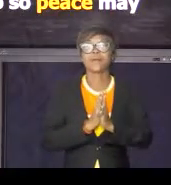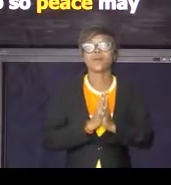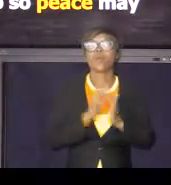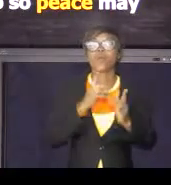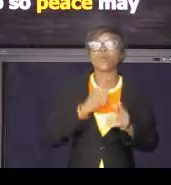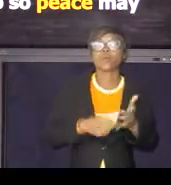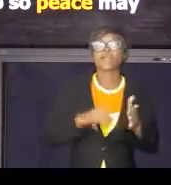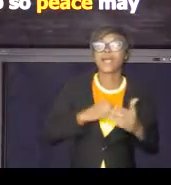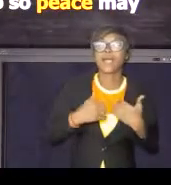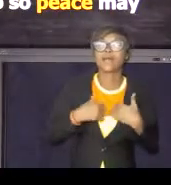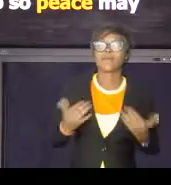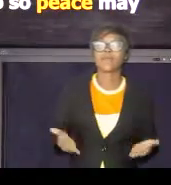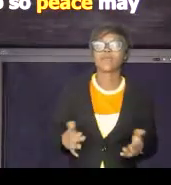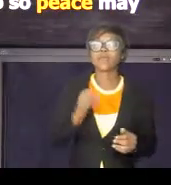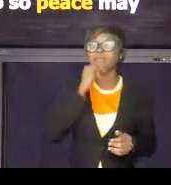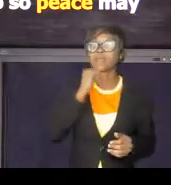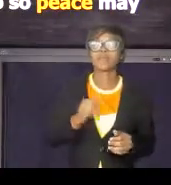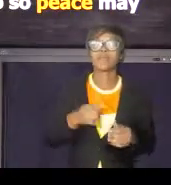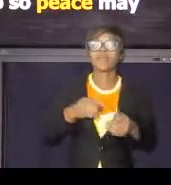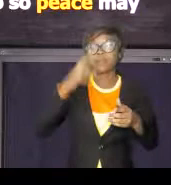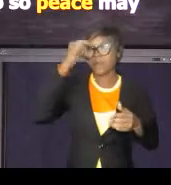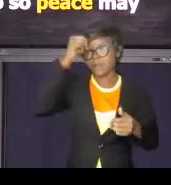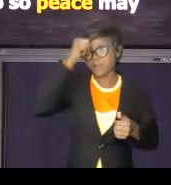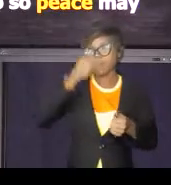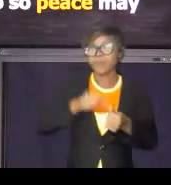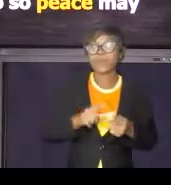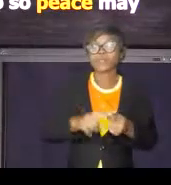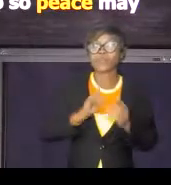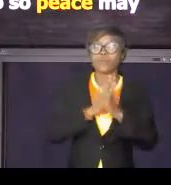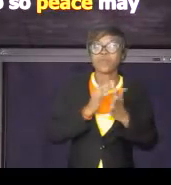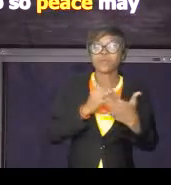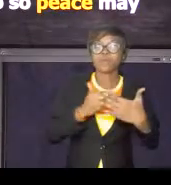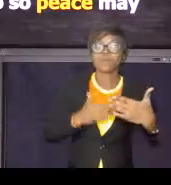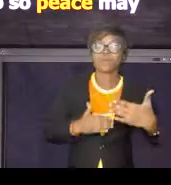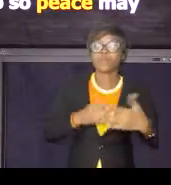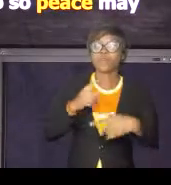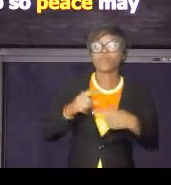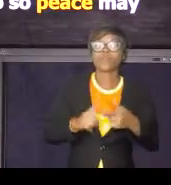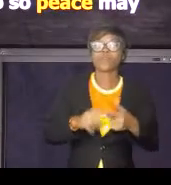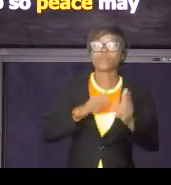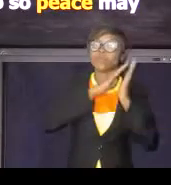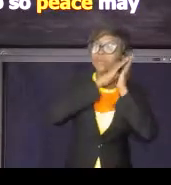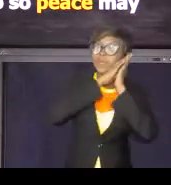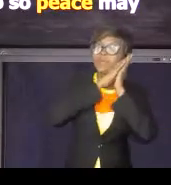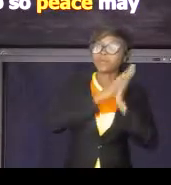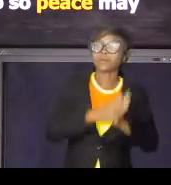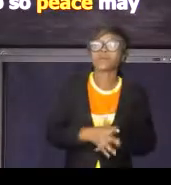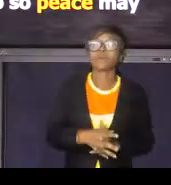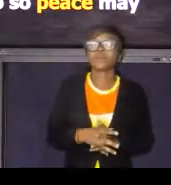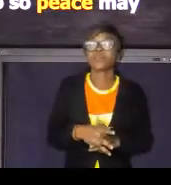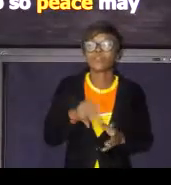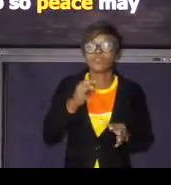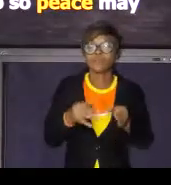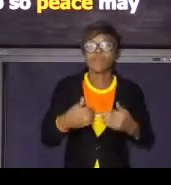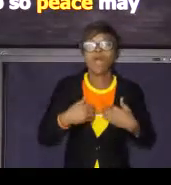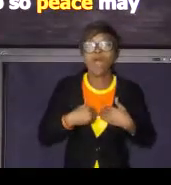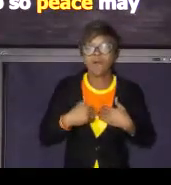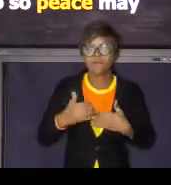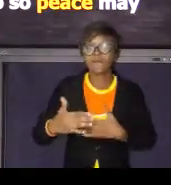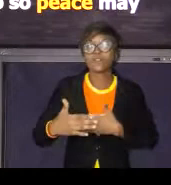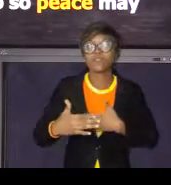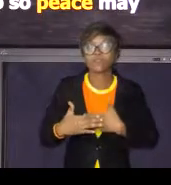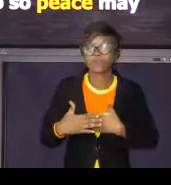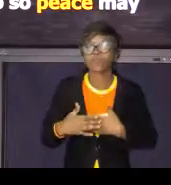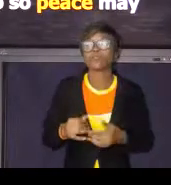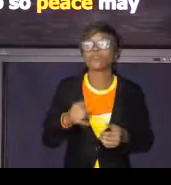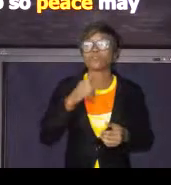P-R-A-Y. What I have here is, remember to pray before going to bed. You have something close to that? Then,